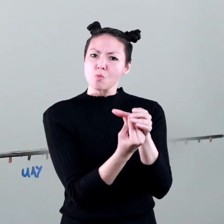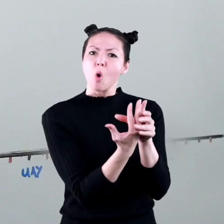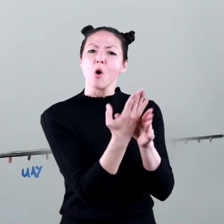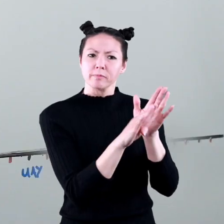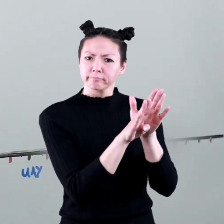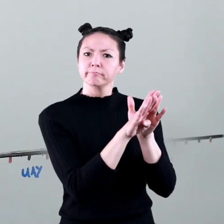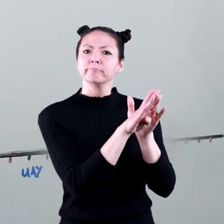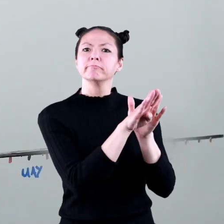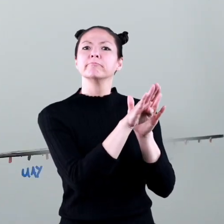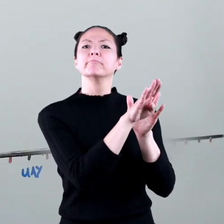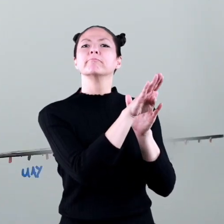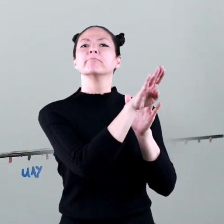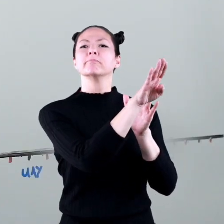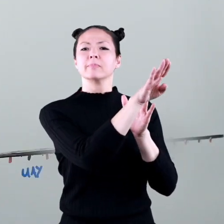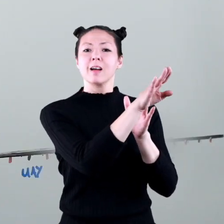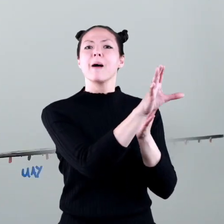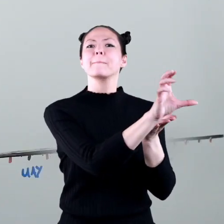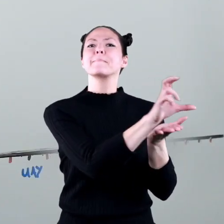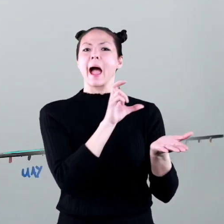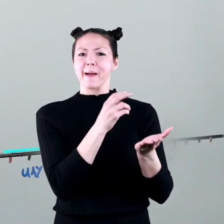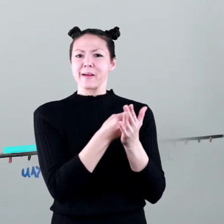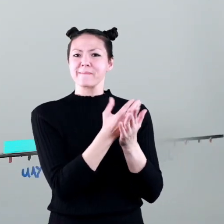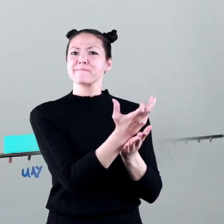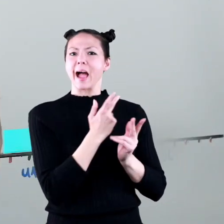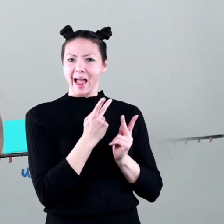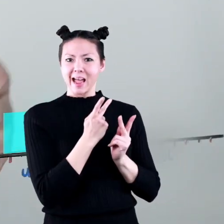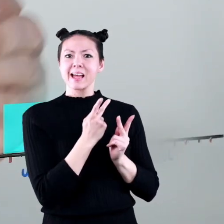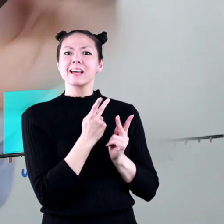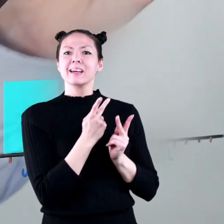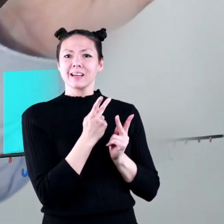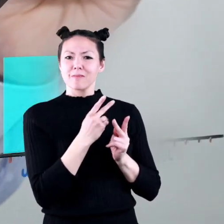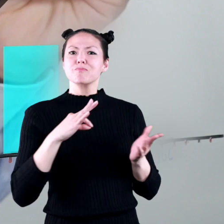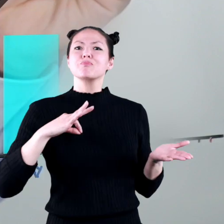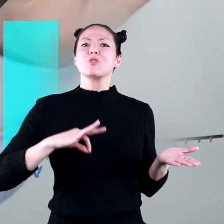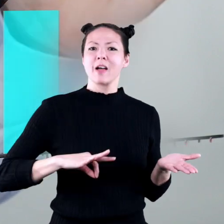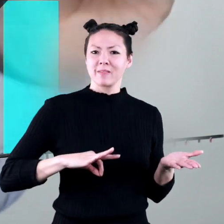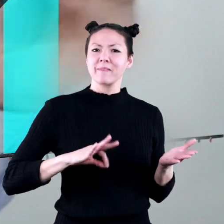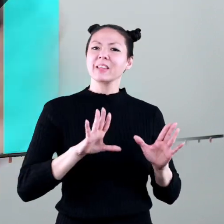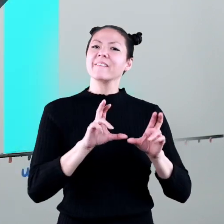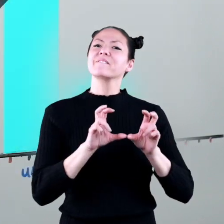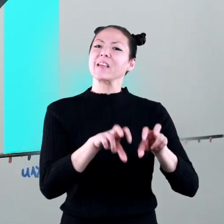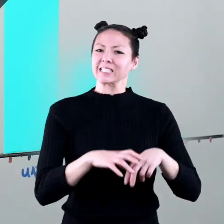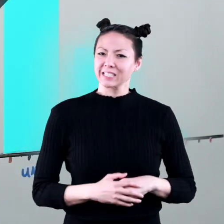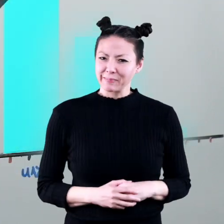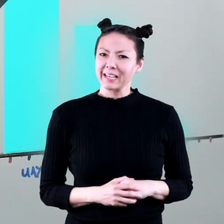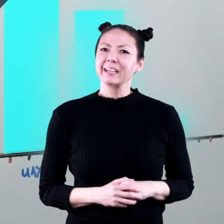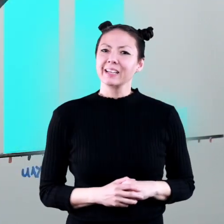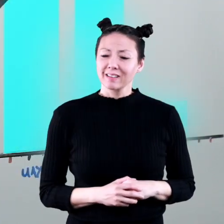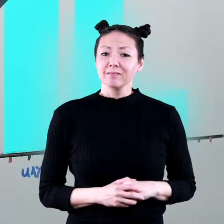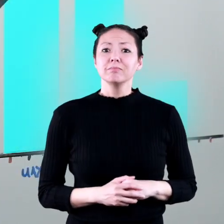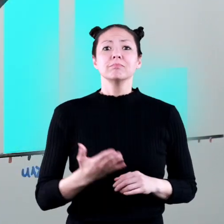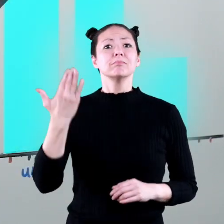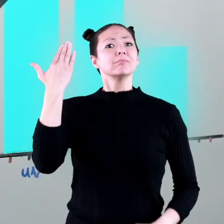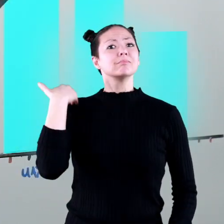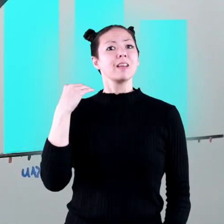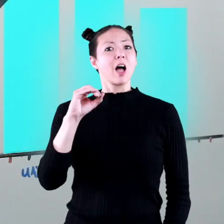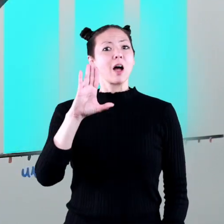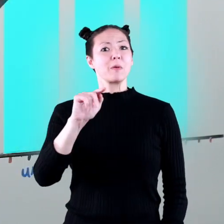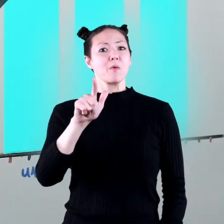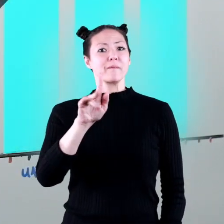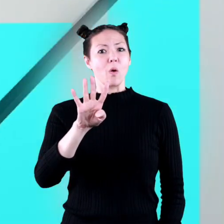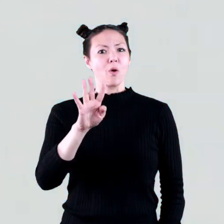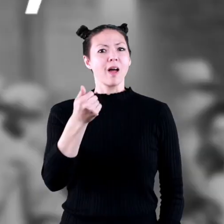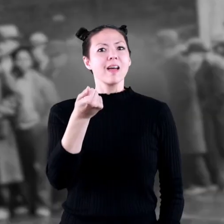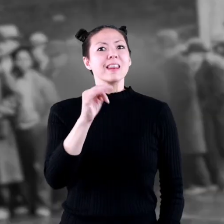They hope that as the economy continues to grow, they'll get more money back than they put in, thus making a profit on their